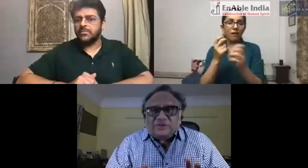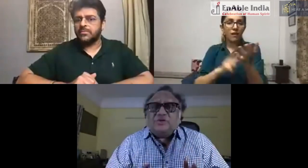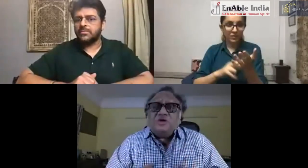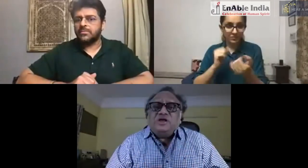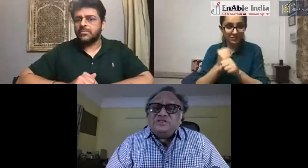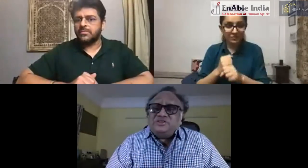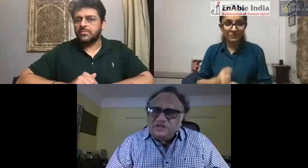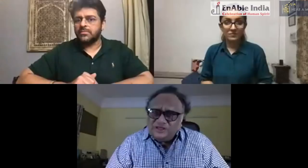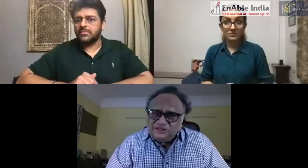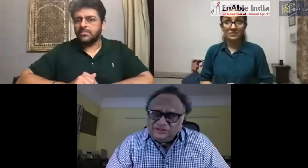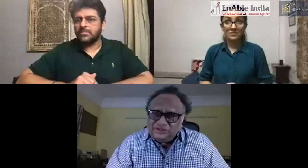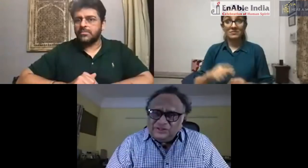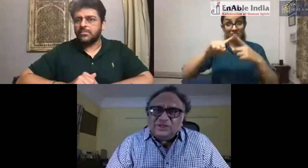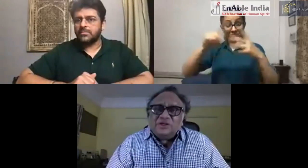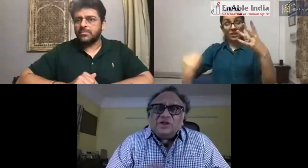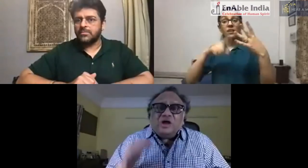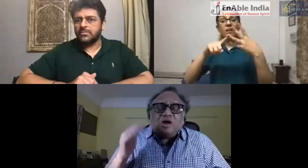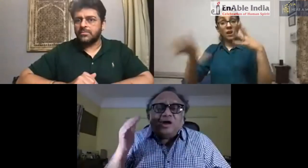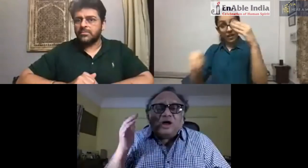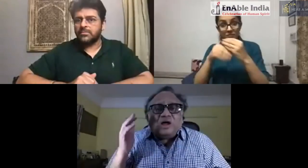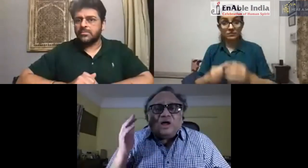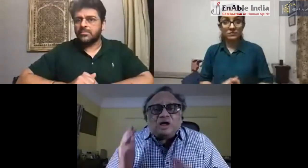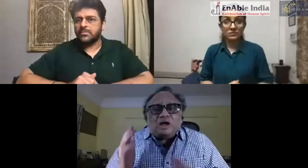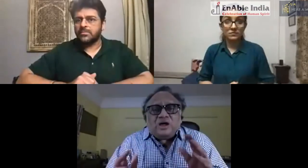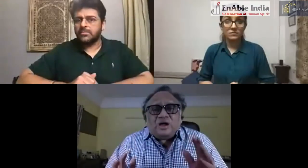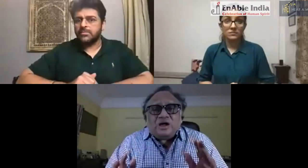Not only this,